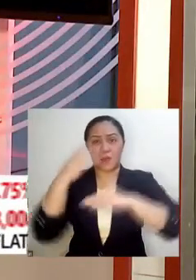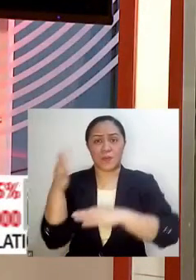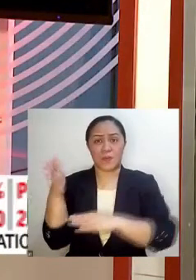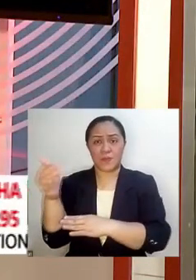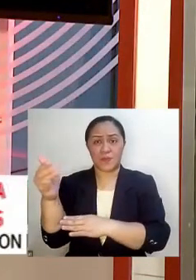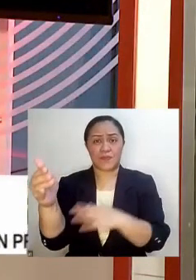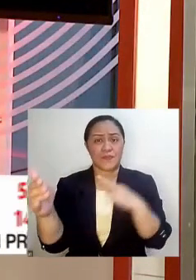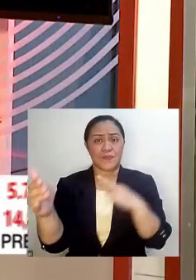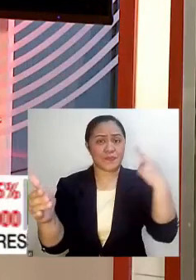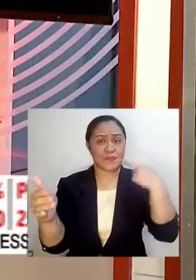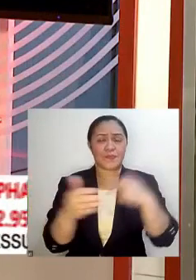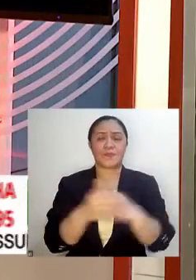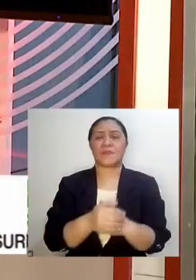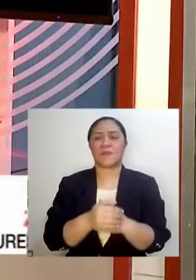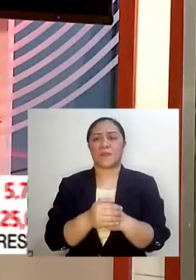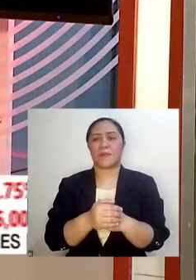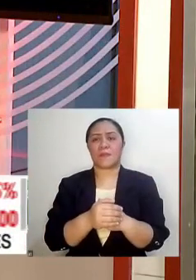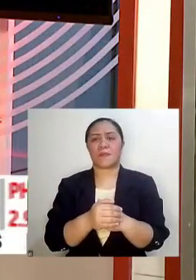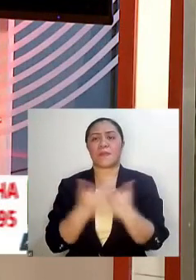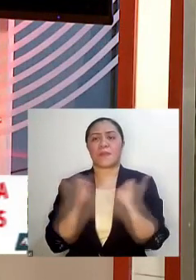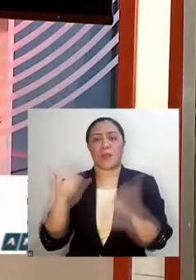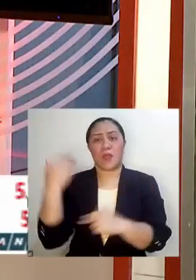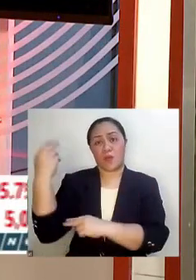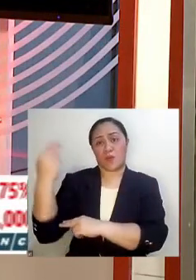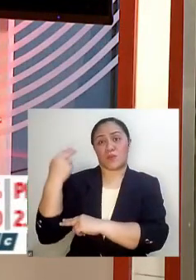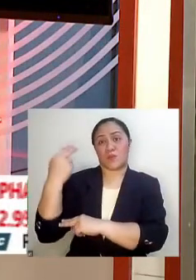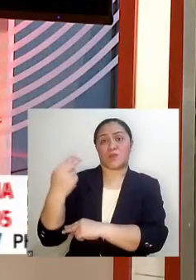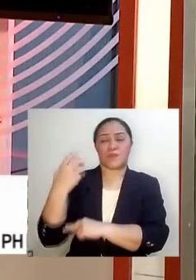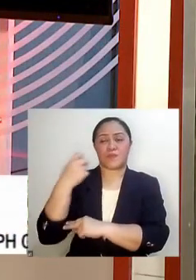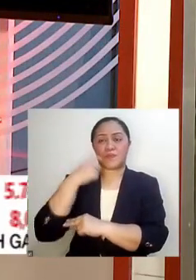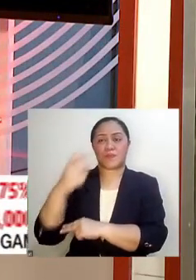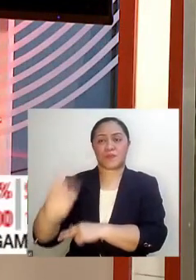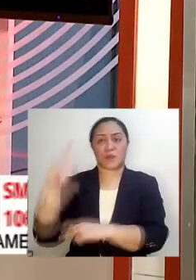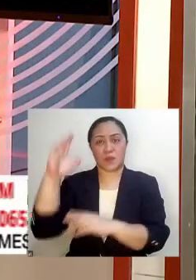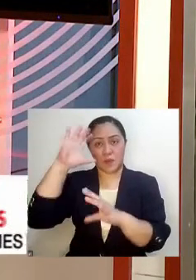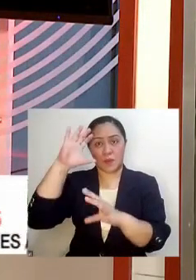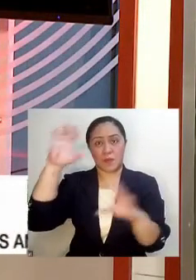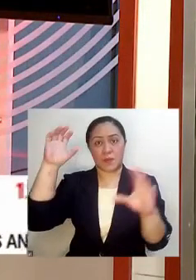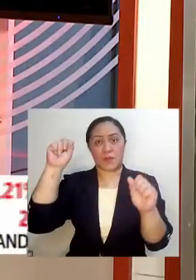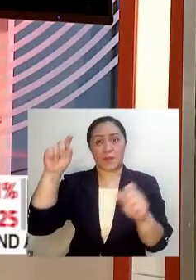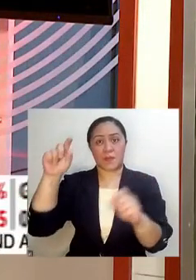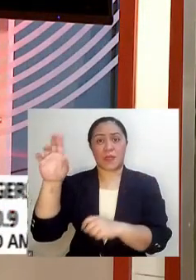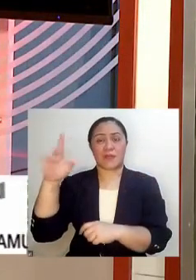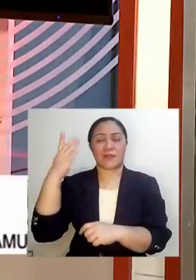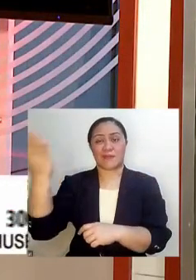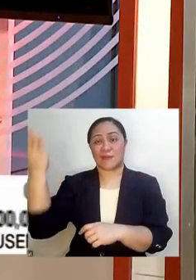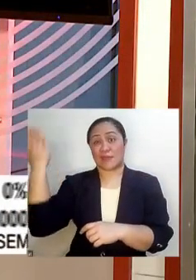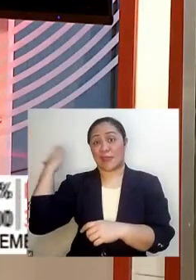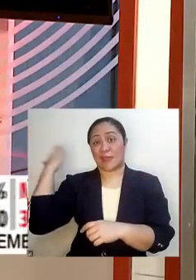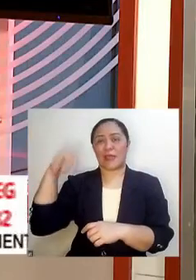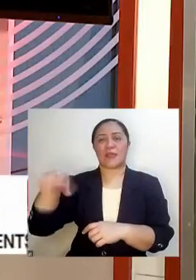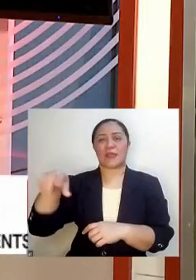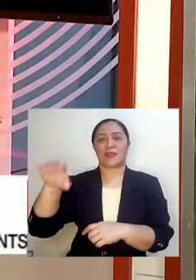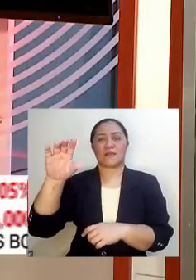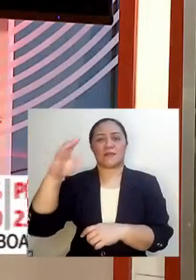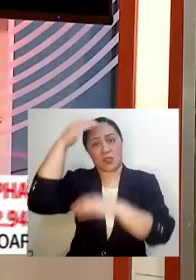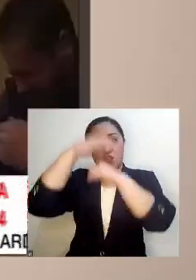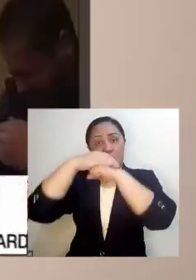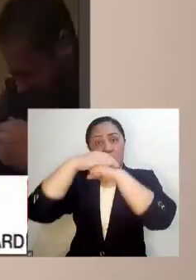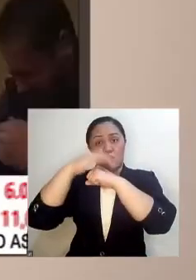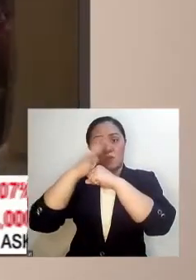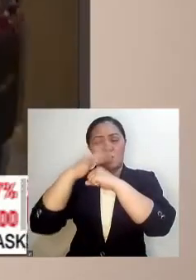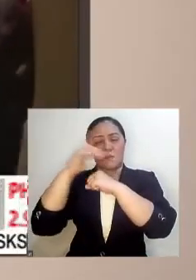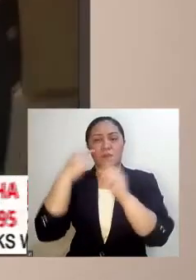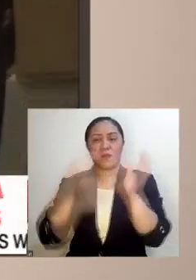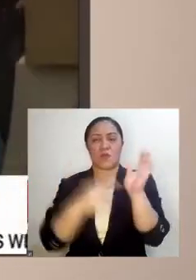The historic impeachment trial against former U.S. President Donald Trump gathers steam, with Democrats laying out their evidence against the